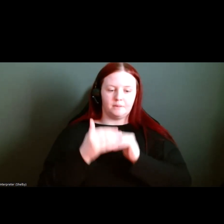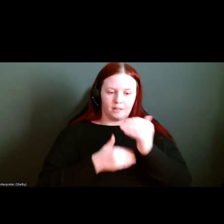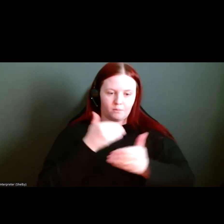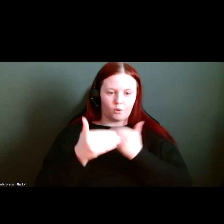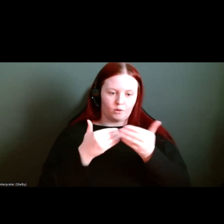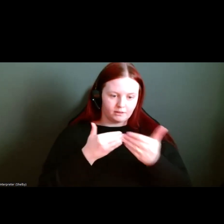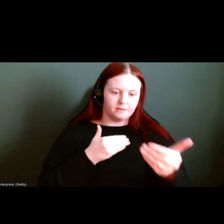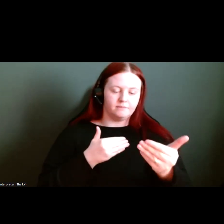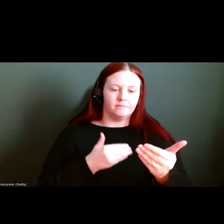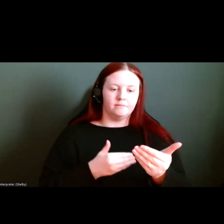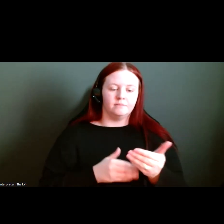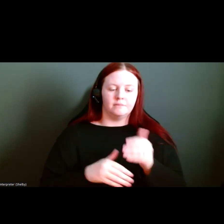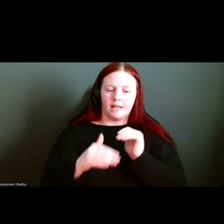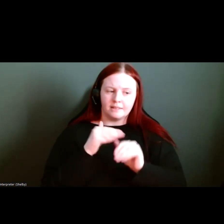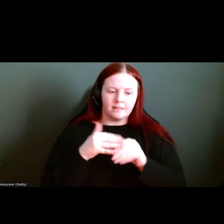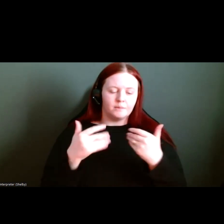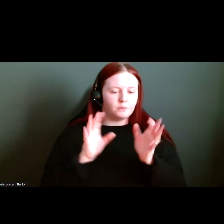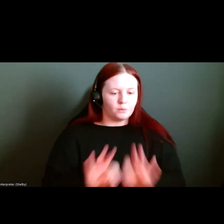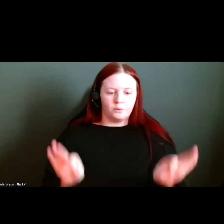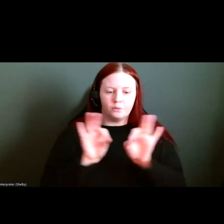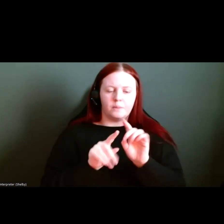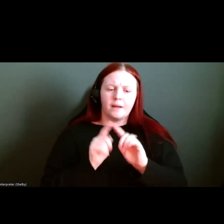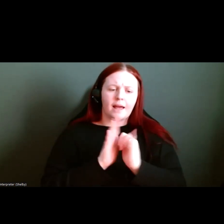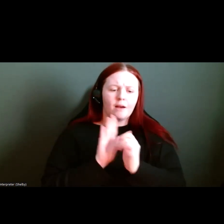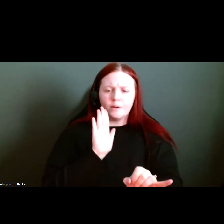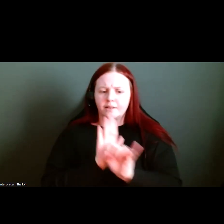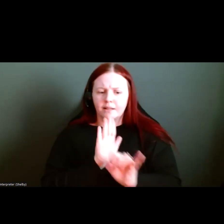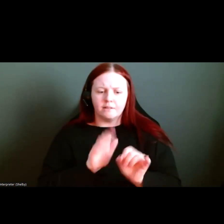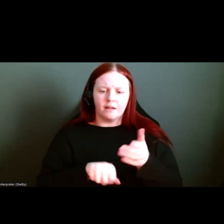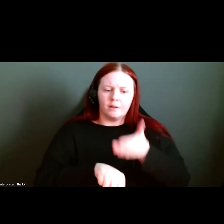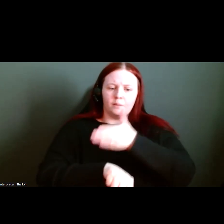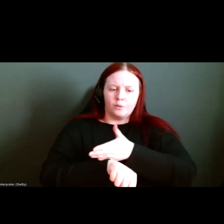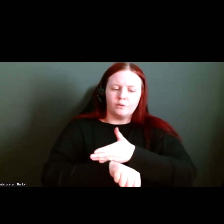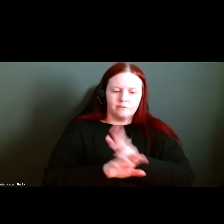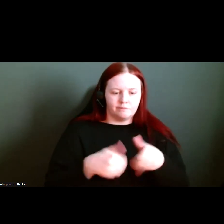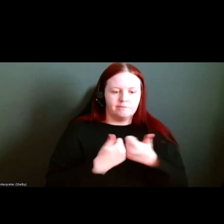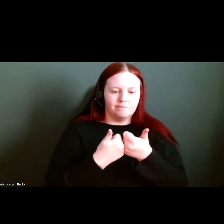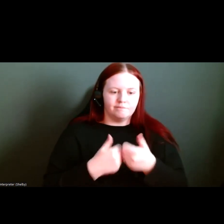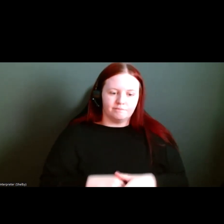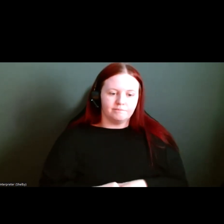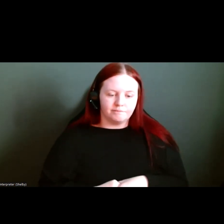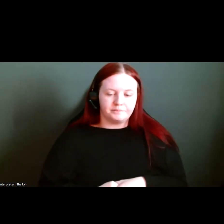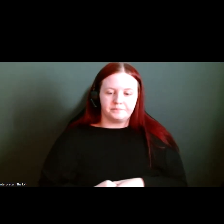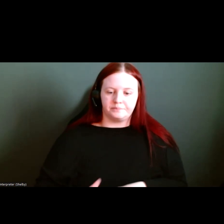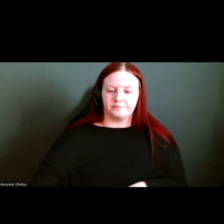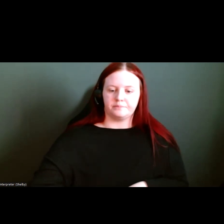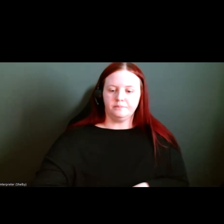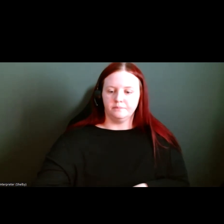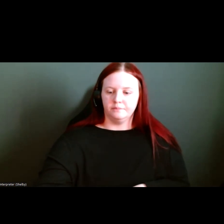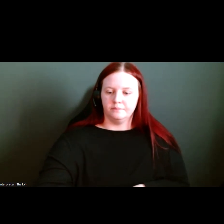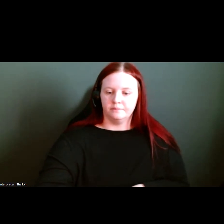is crucial, but knowing how to measure and improve it can be even more of a challenge. So we